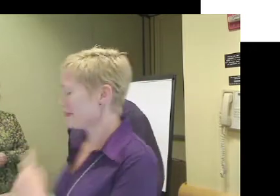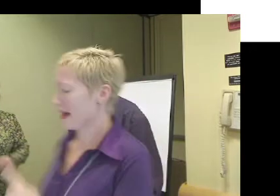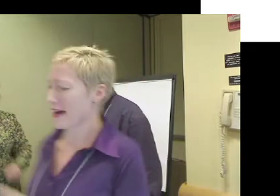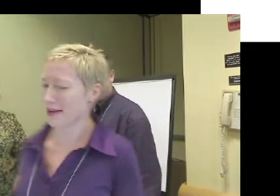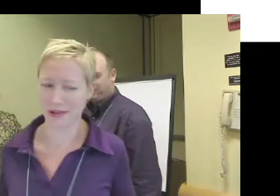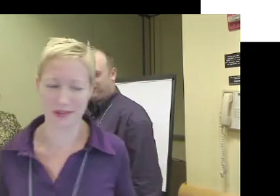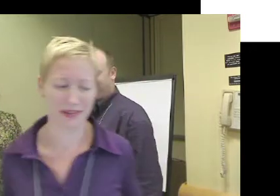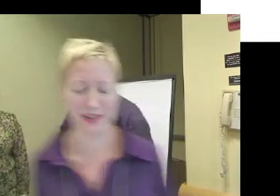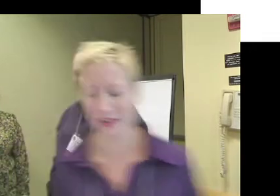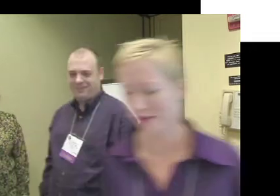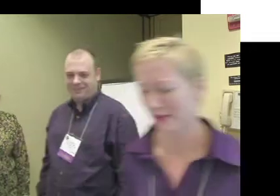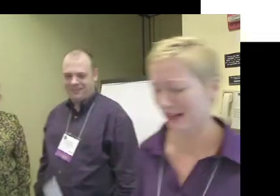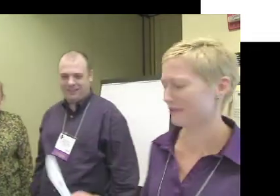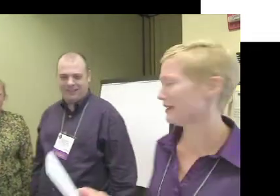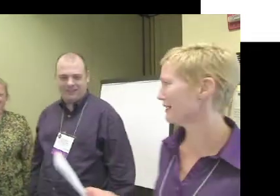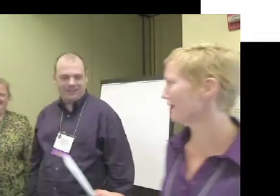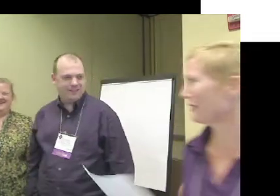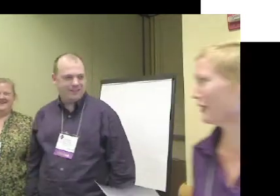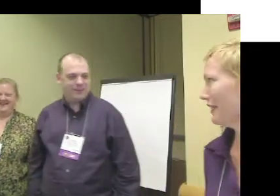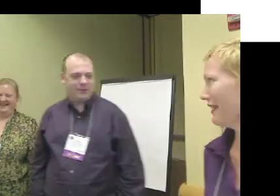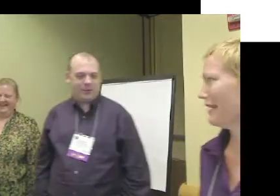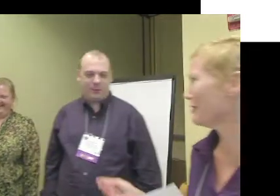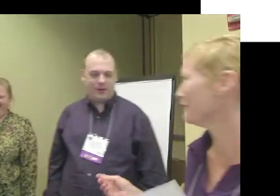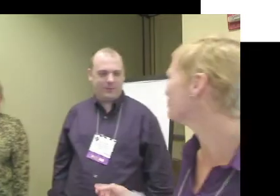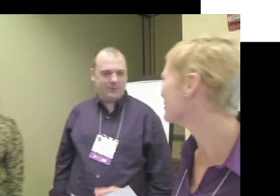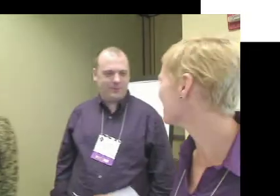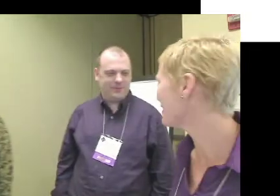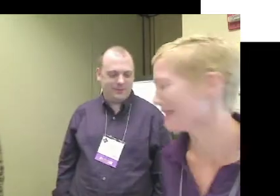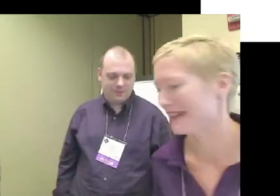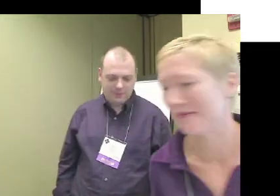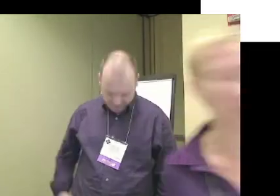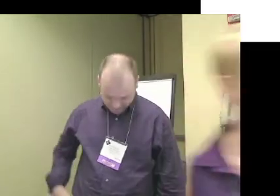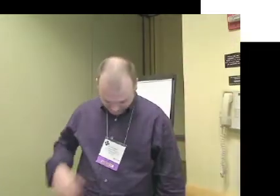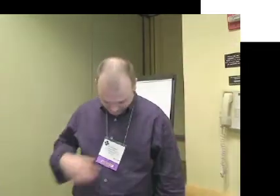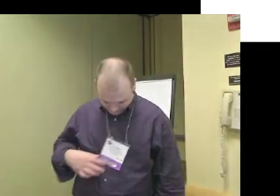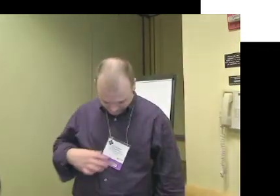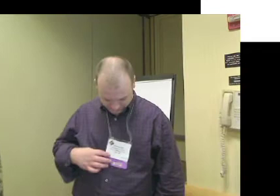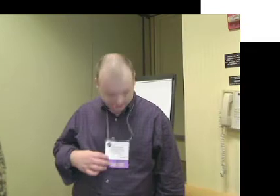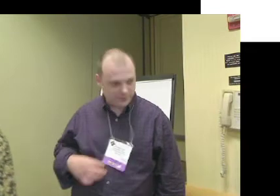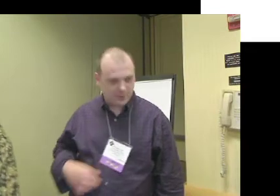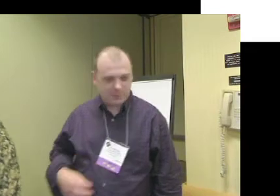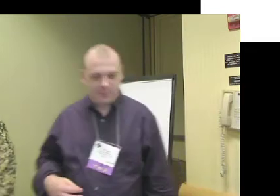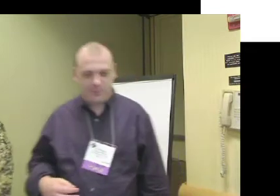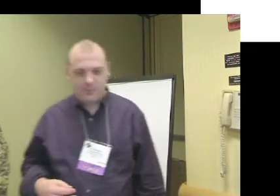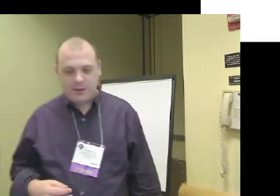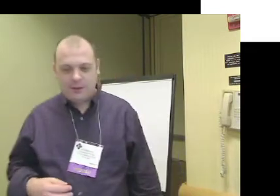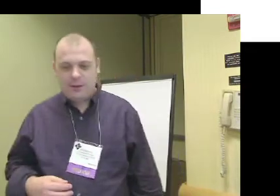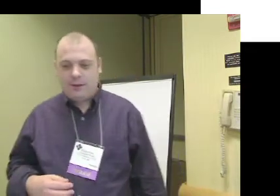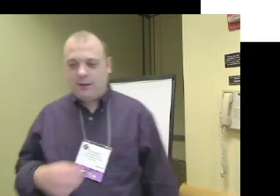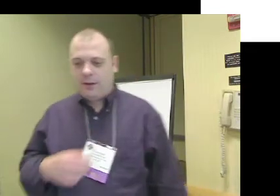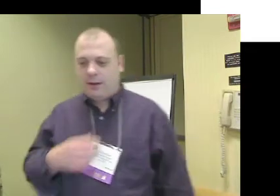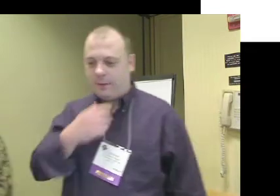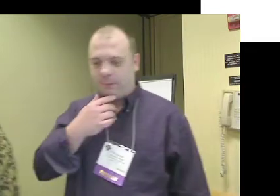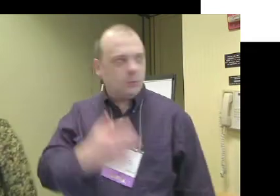Power. Power. Thank you. My handwriting's not very good, and I never know anyone's last name. No you. No problem.